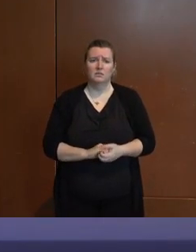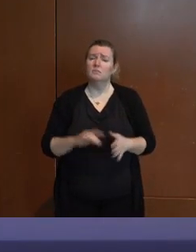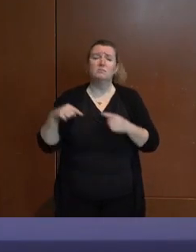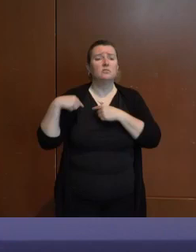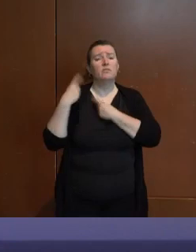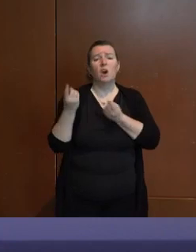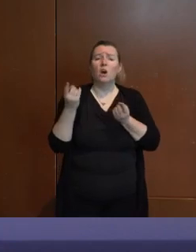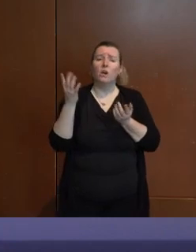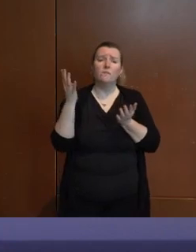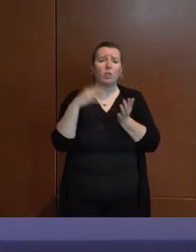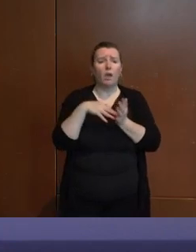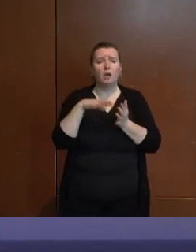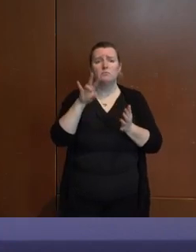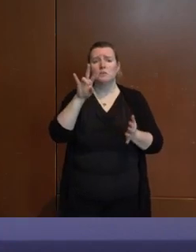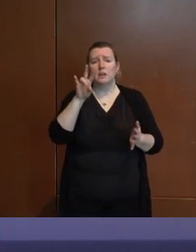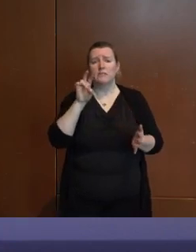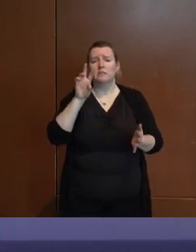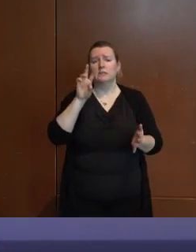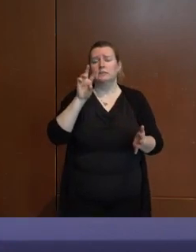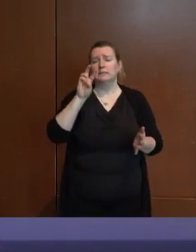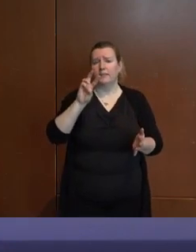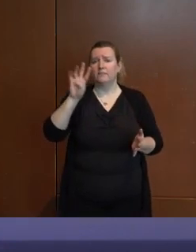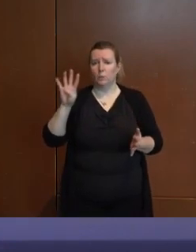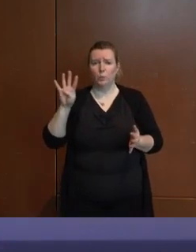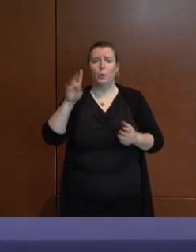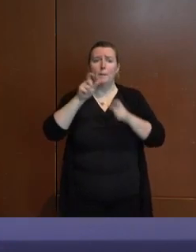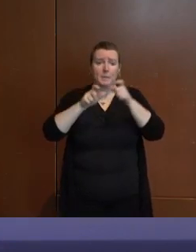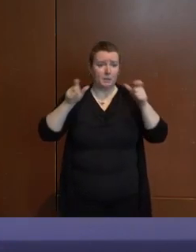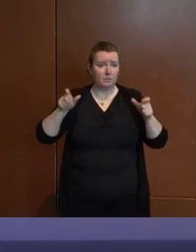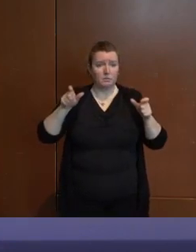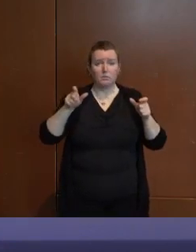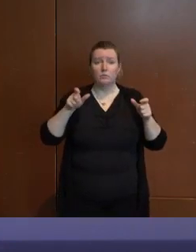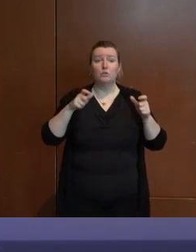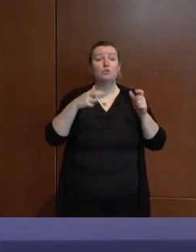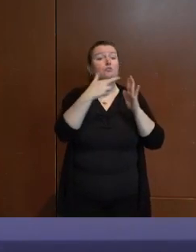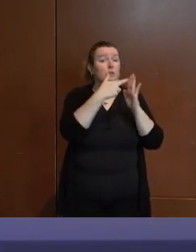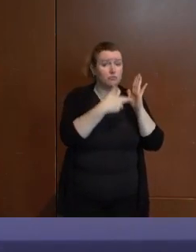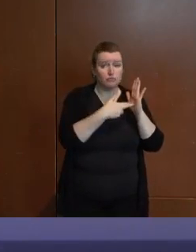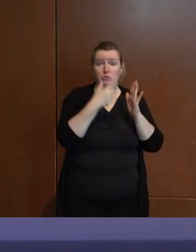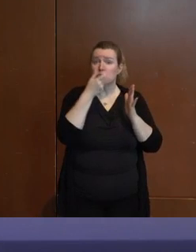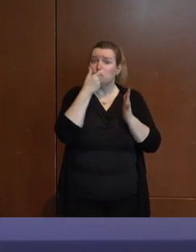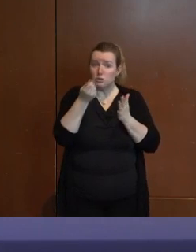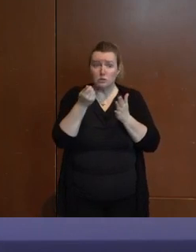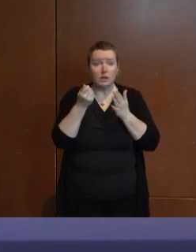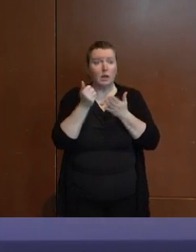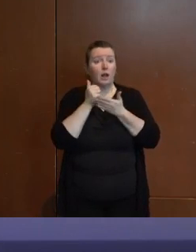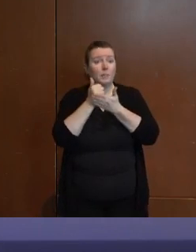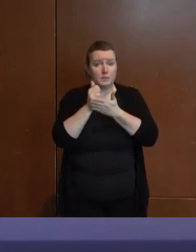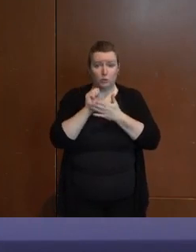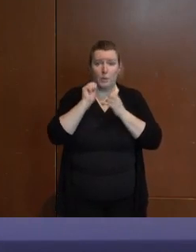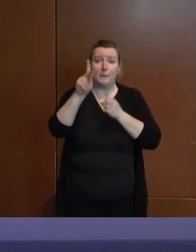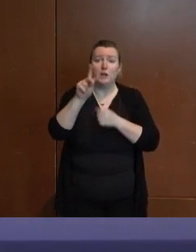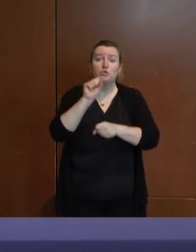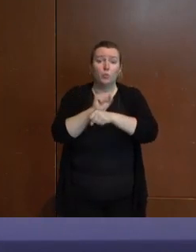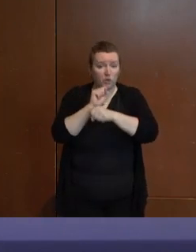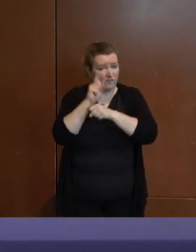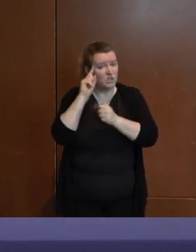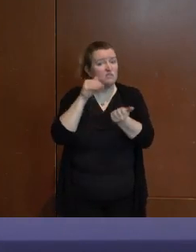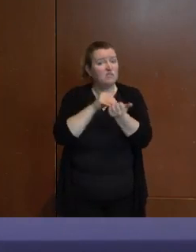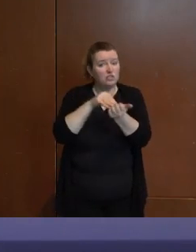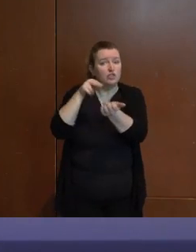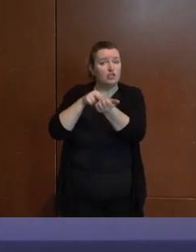4,764 folks who have registered an interest in helping expand our medical services core. So we are going through